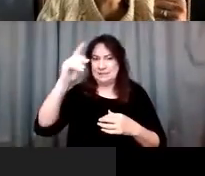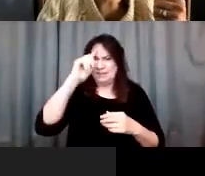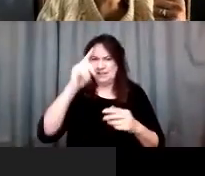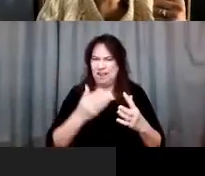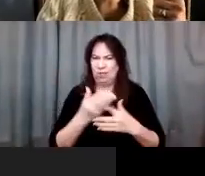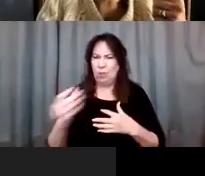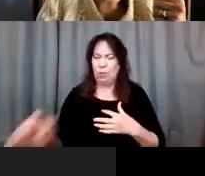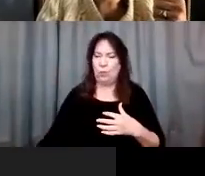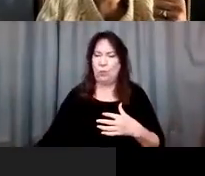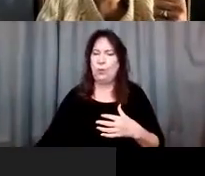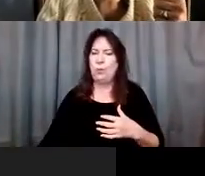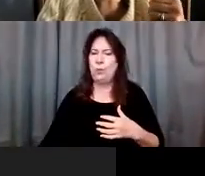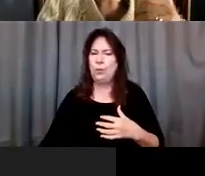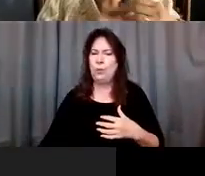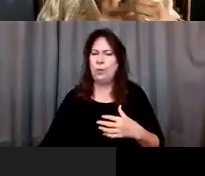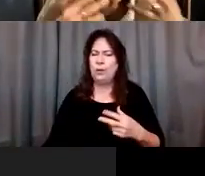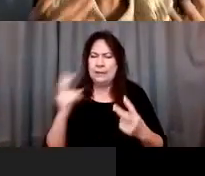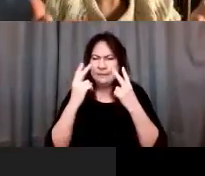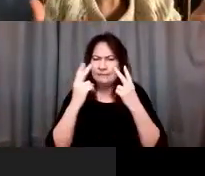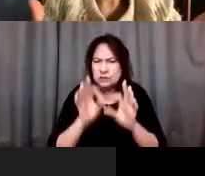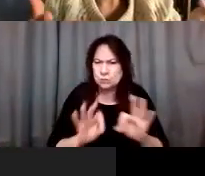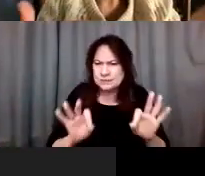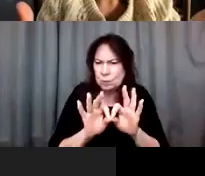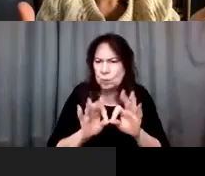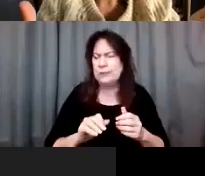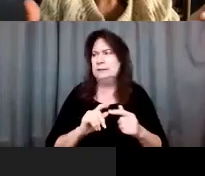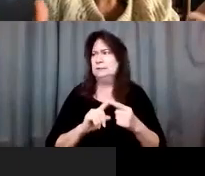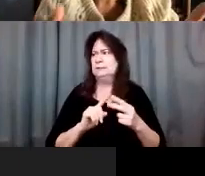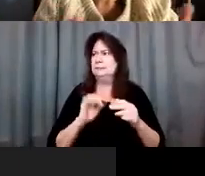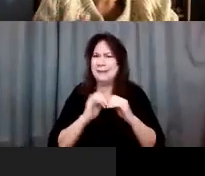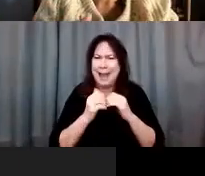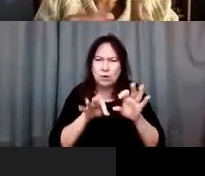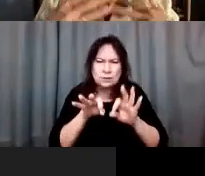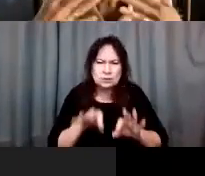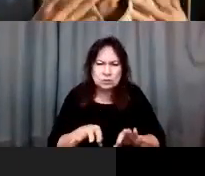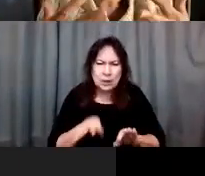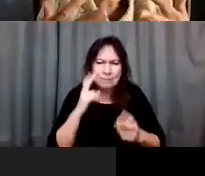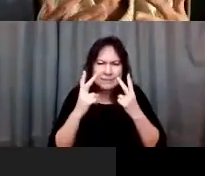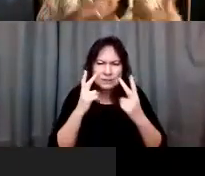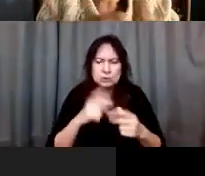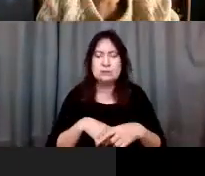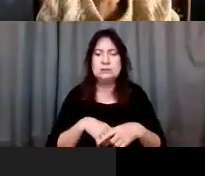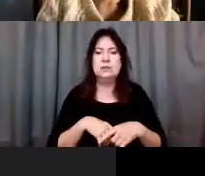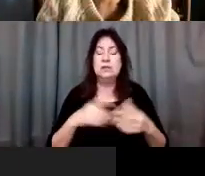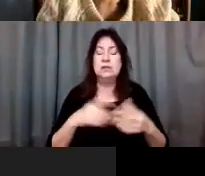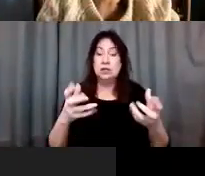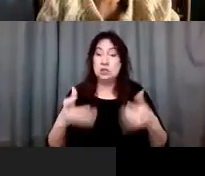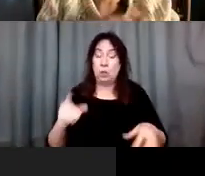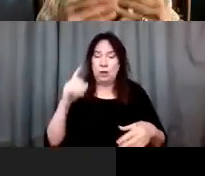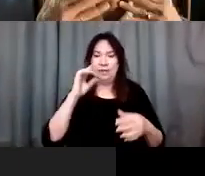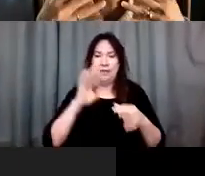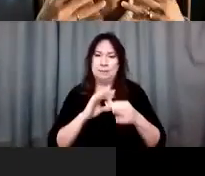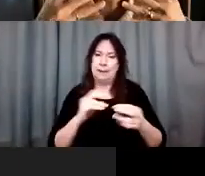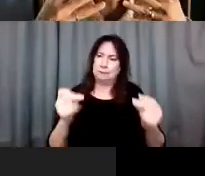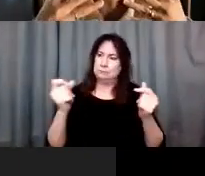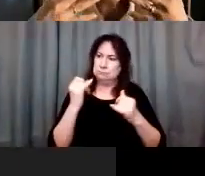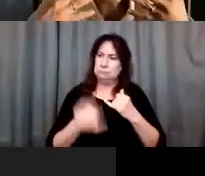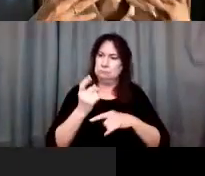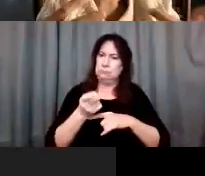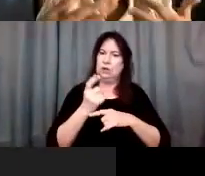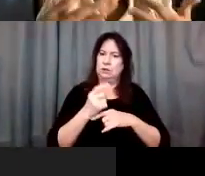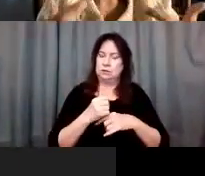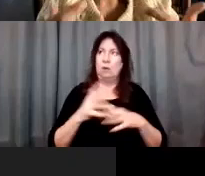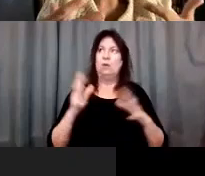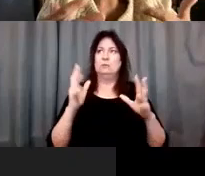you know, what visuals matter, how are you going to offer that description? You don't want to be thinking about that on the spot. You want it to be, you